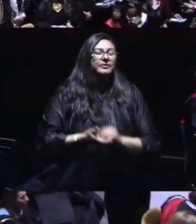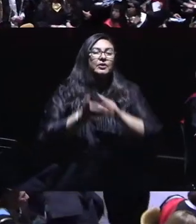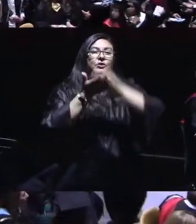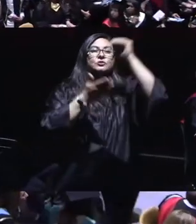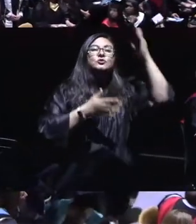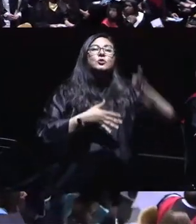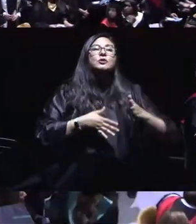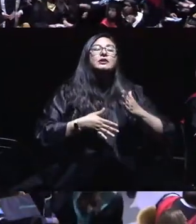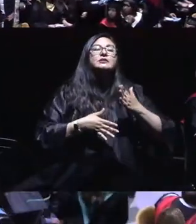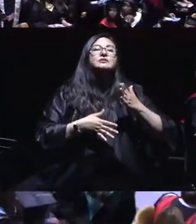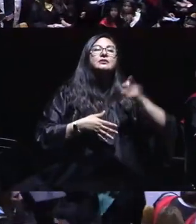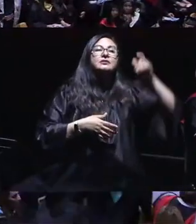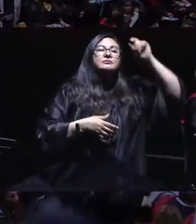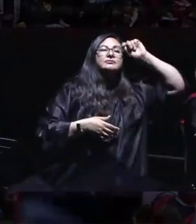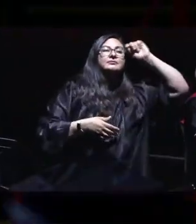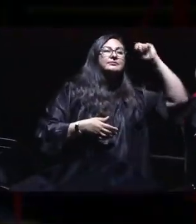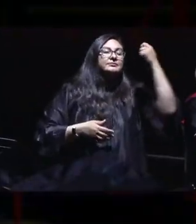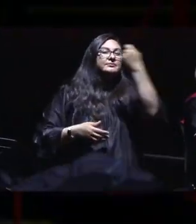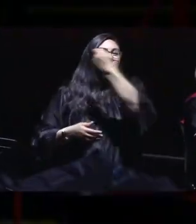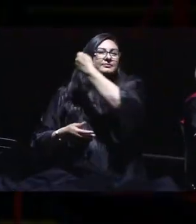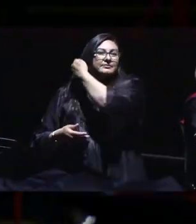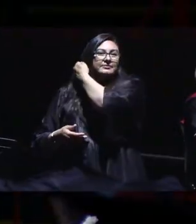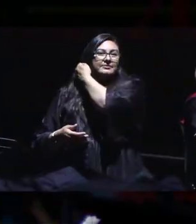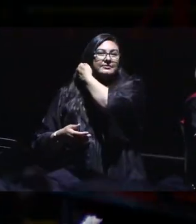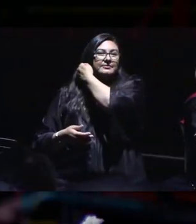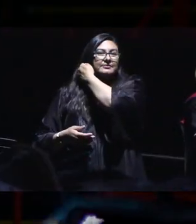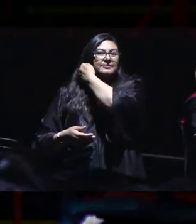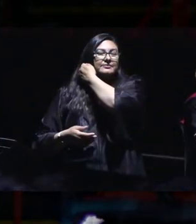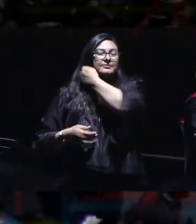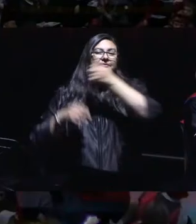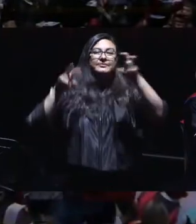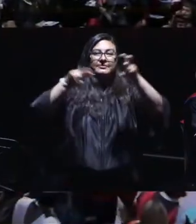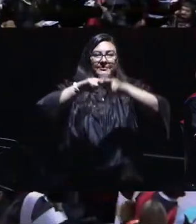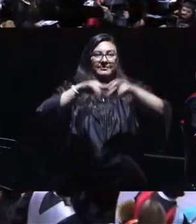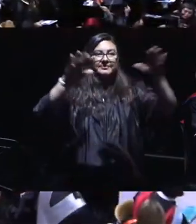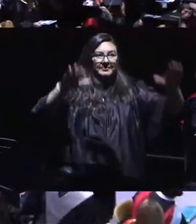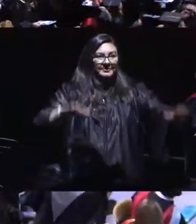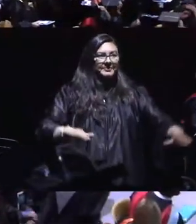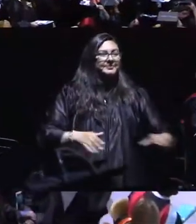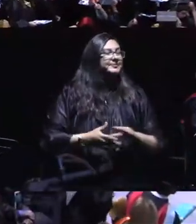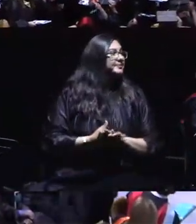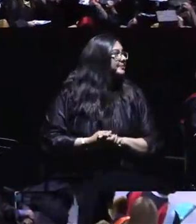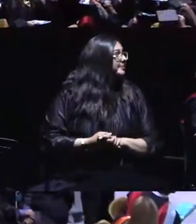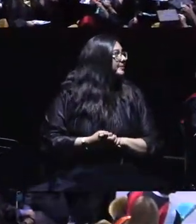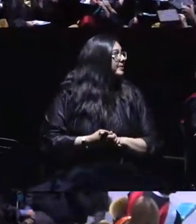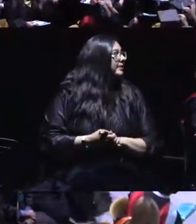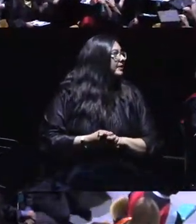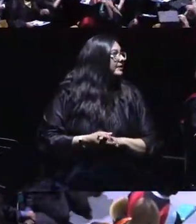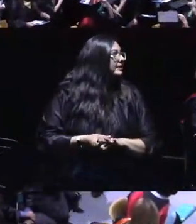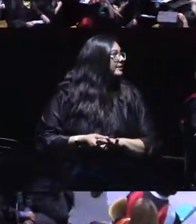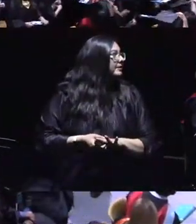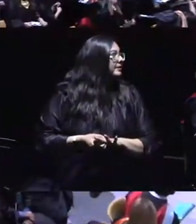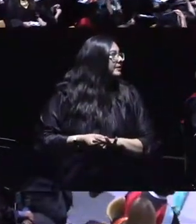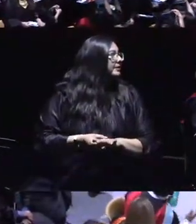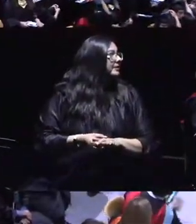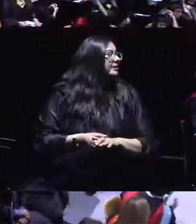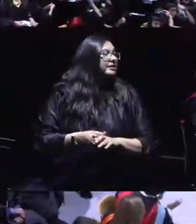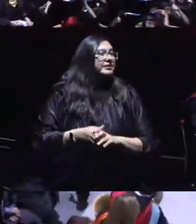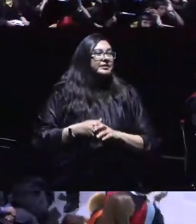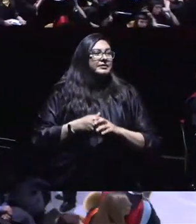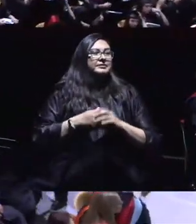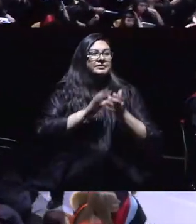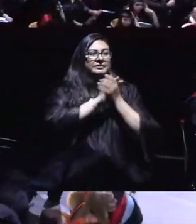Students, please shift your tassels to the other side and be seated. Will the marshals please escort the students to the